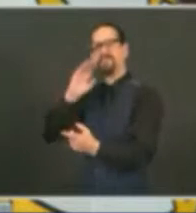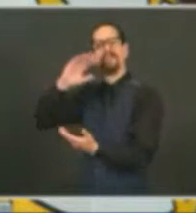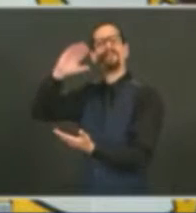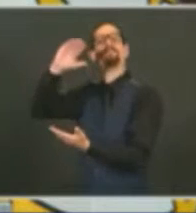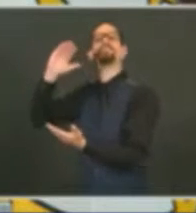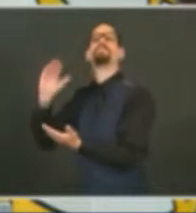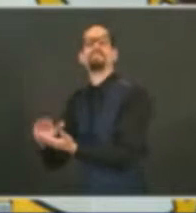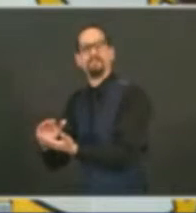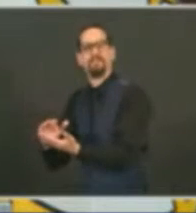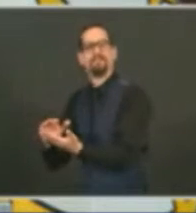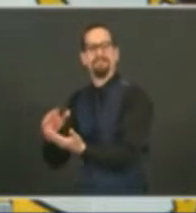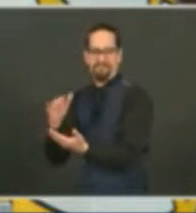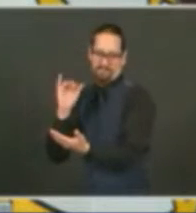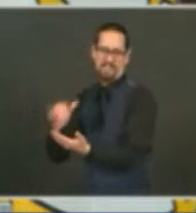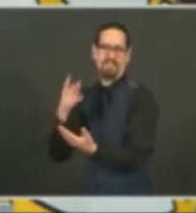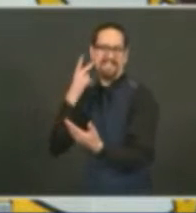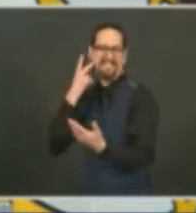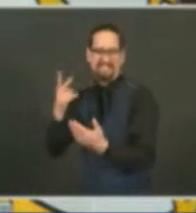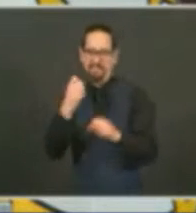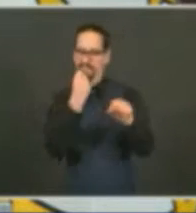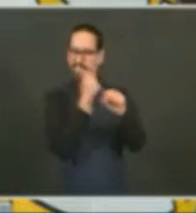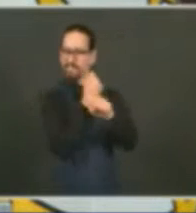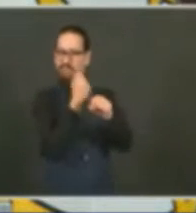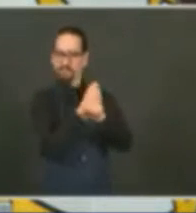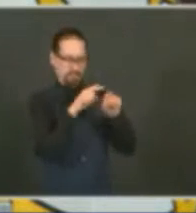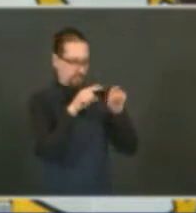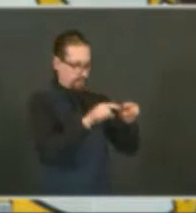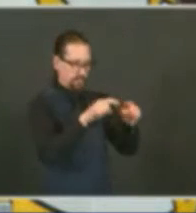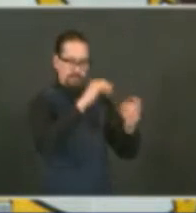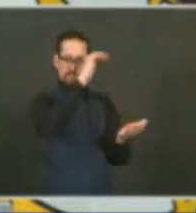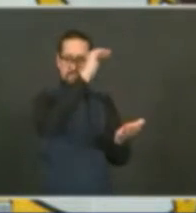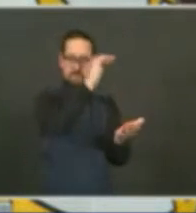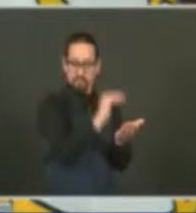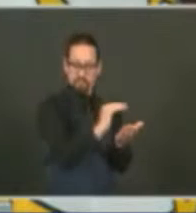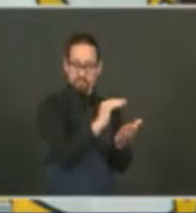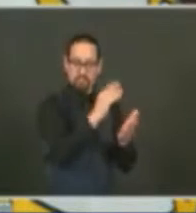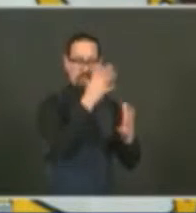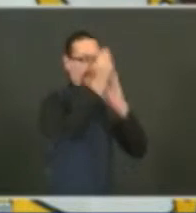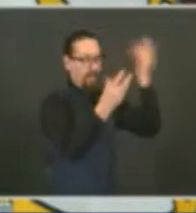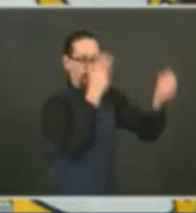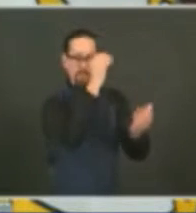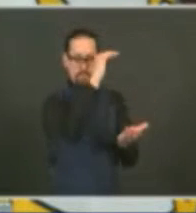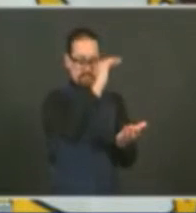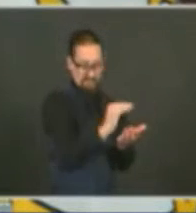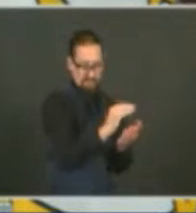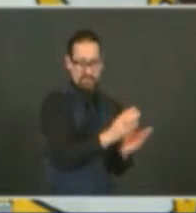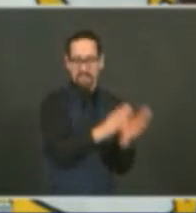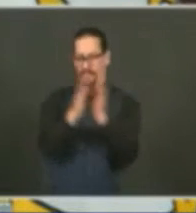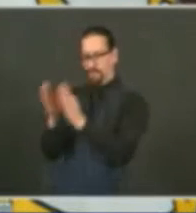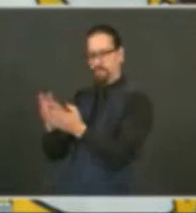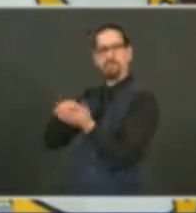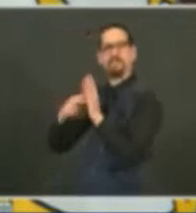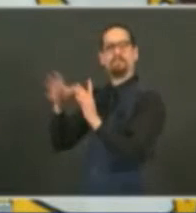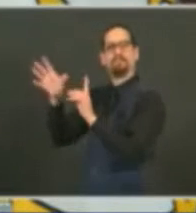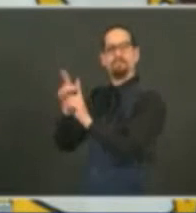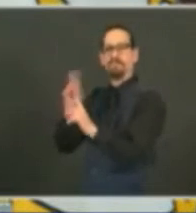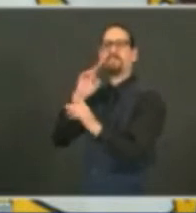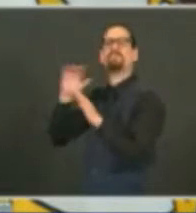started to decrease. By the way, you see that in every country and in every state around the